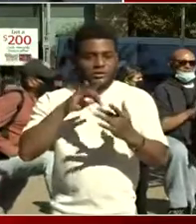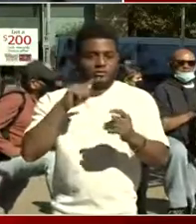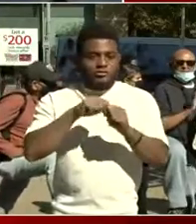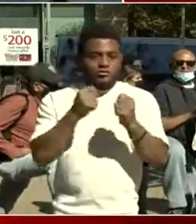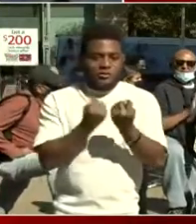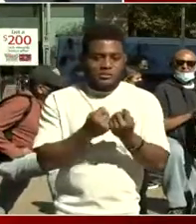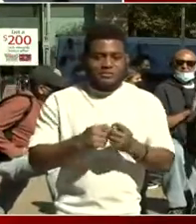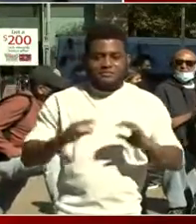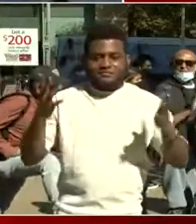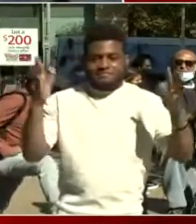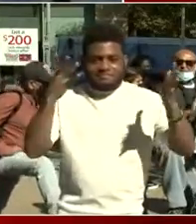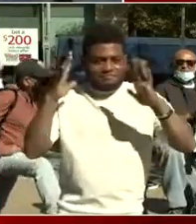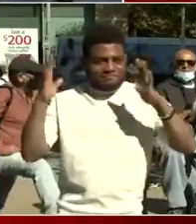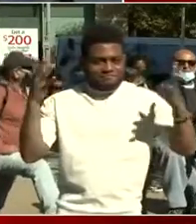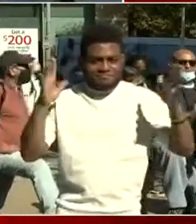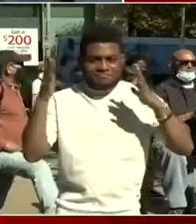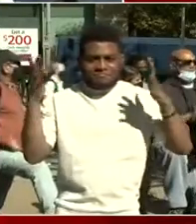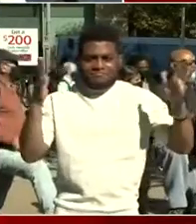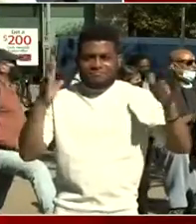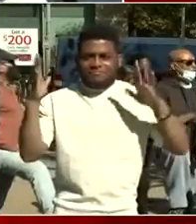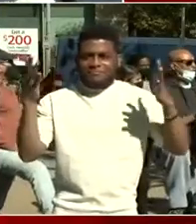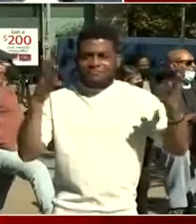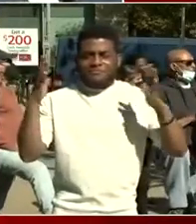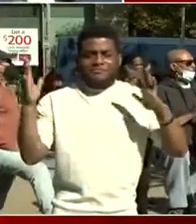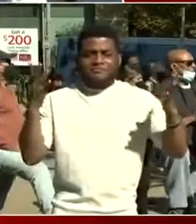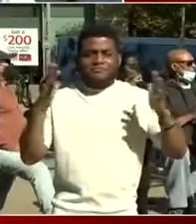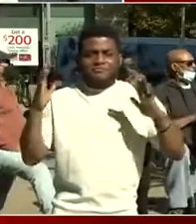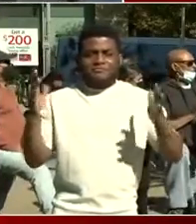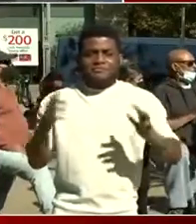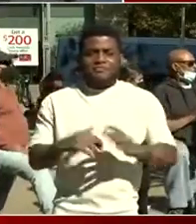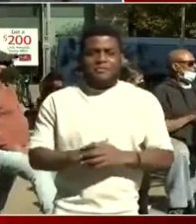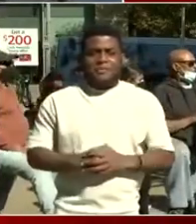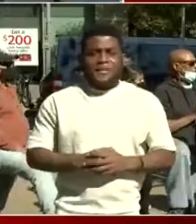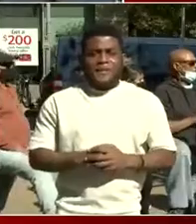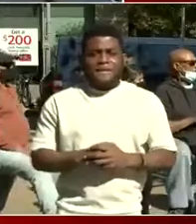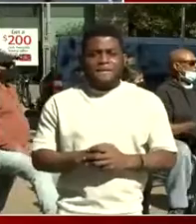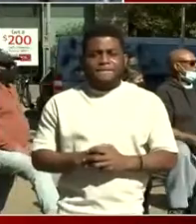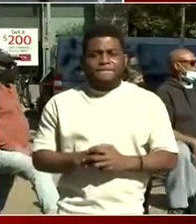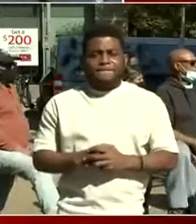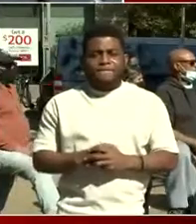Officer Michael Cahoon, and Officer Andy Pham.